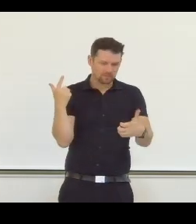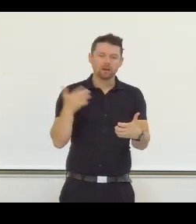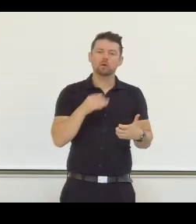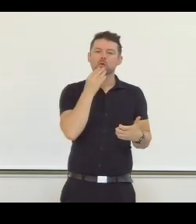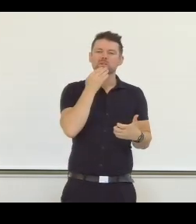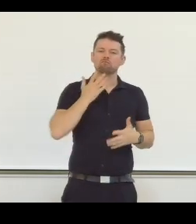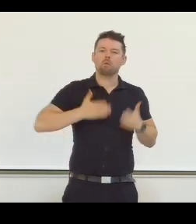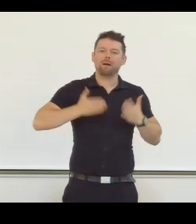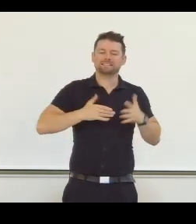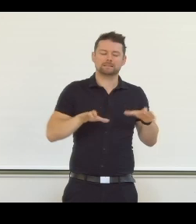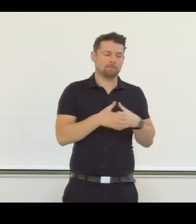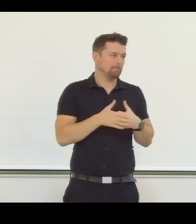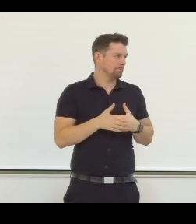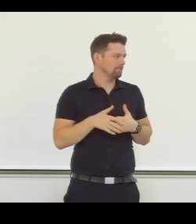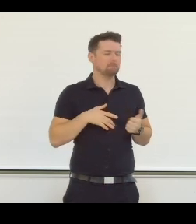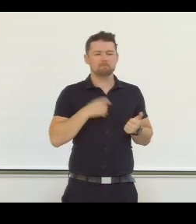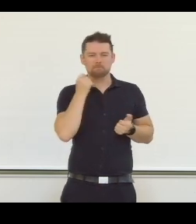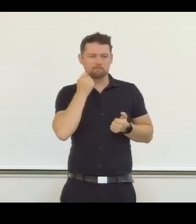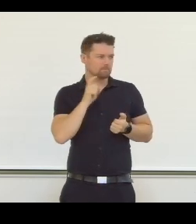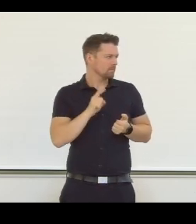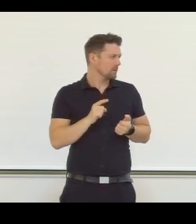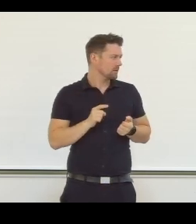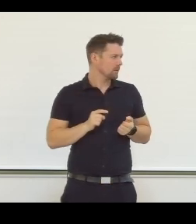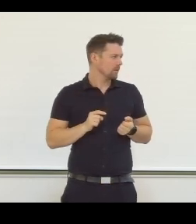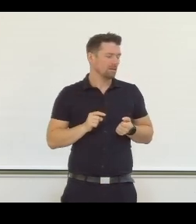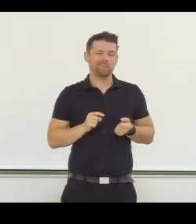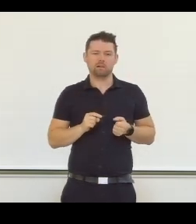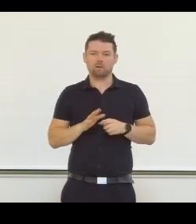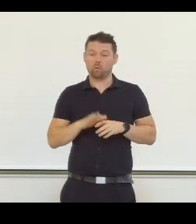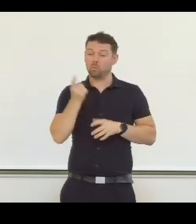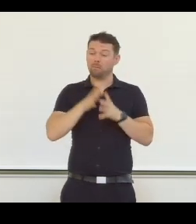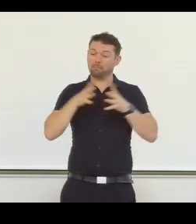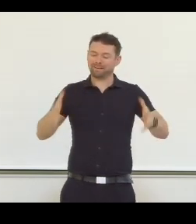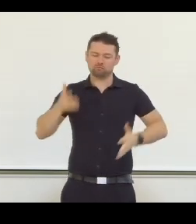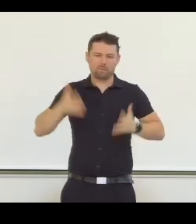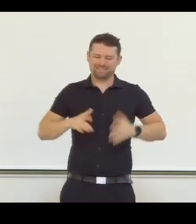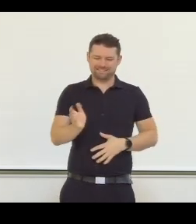robotics, and the idea is to have not one large robot, but really to have